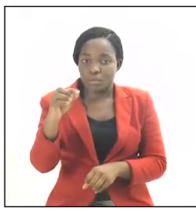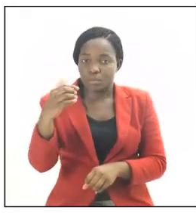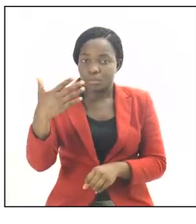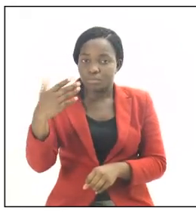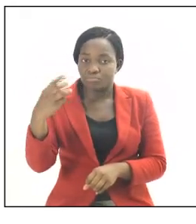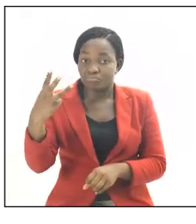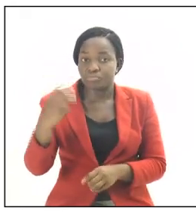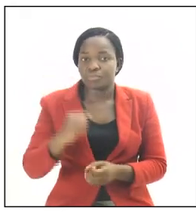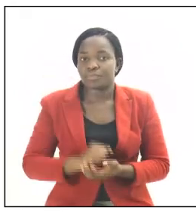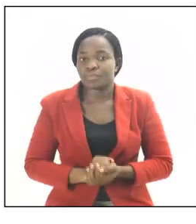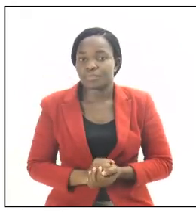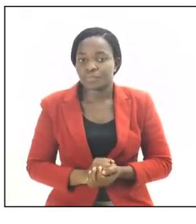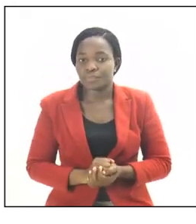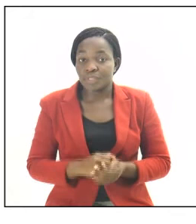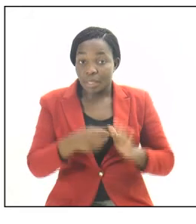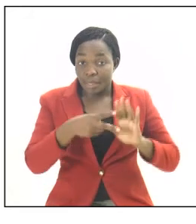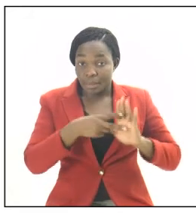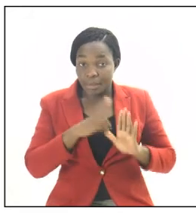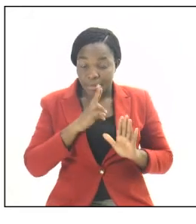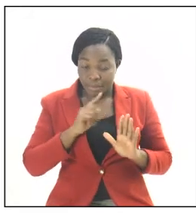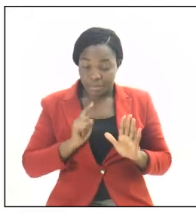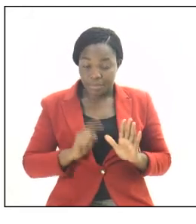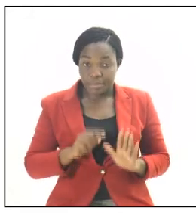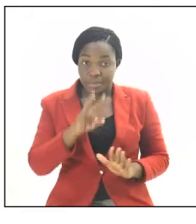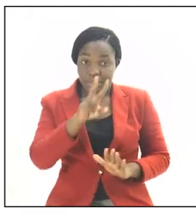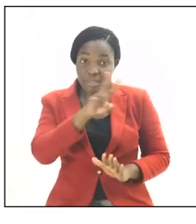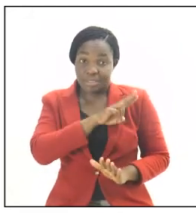100.53. I get